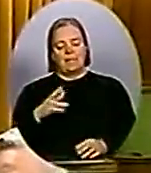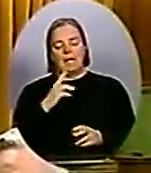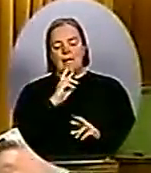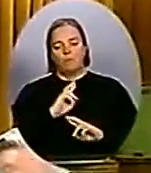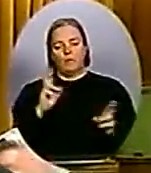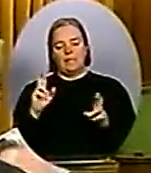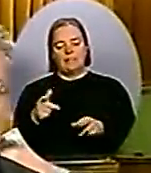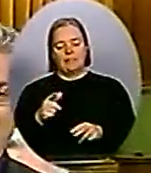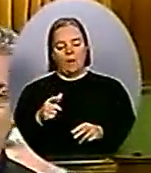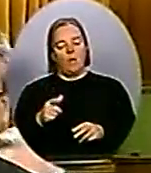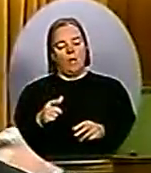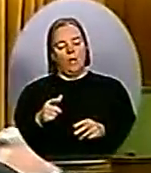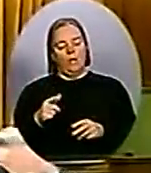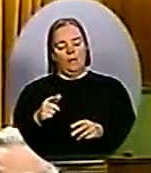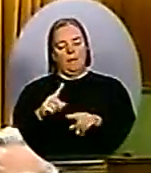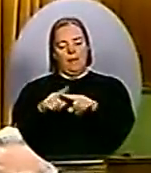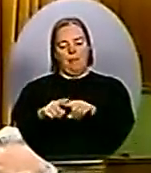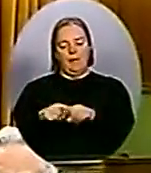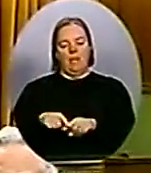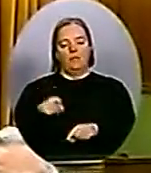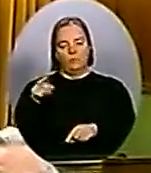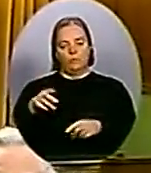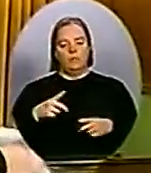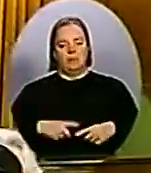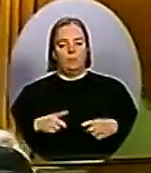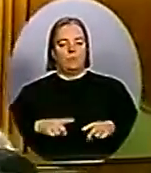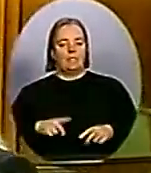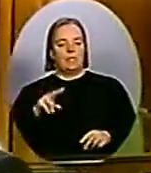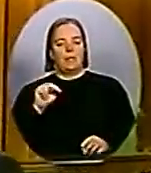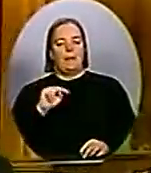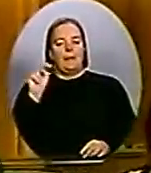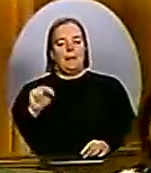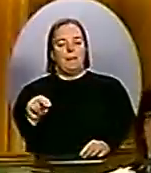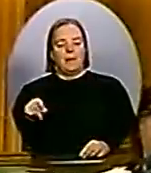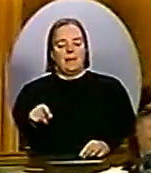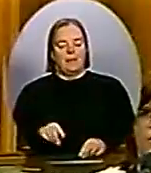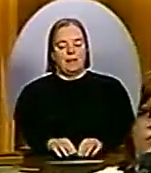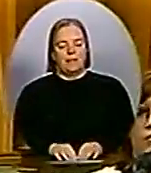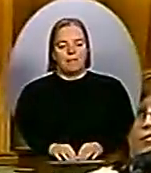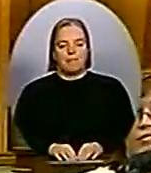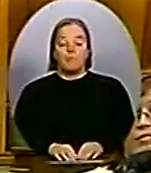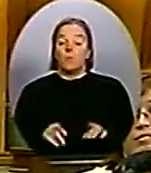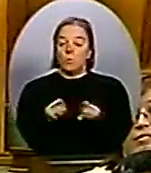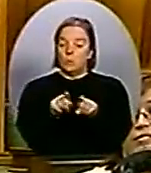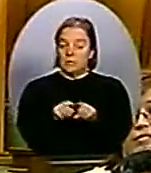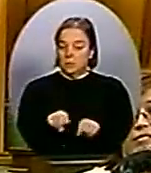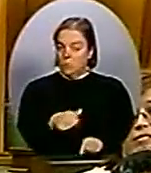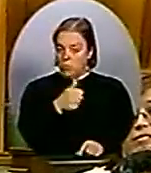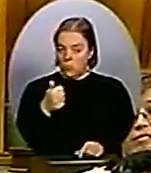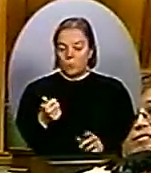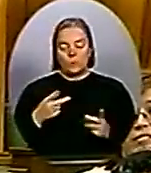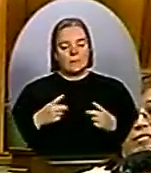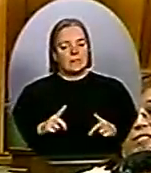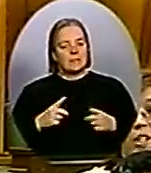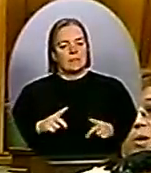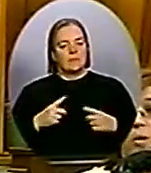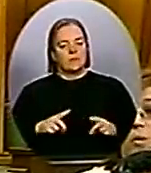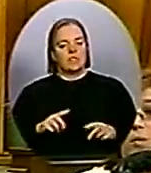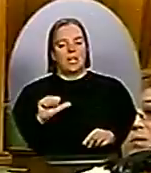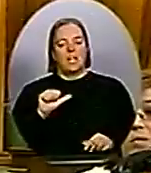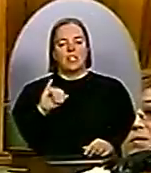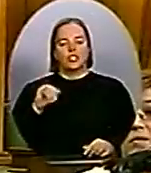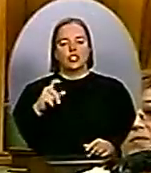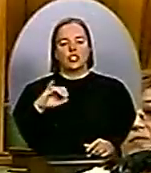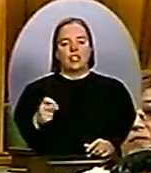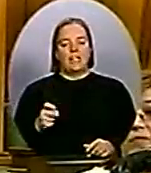who else is hiding over there? Oh yes, there's the member for Ajax Pickering, another red flag campaign. Now, on the day